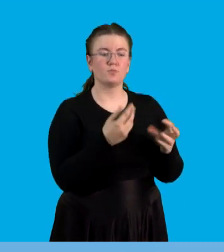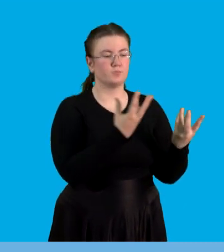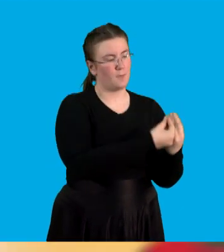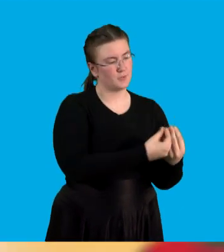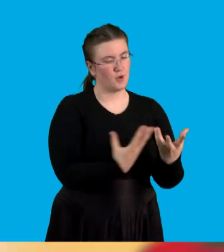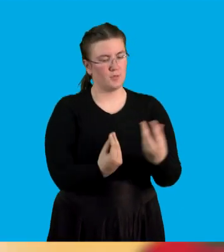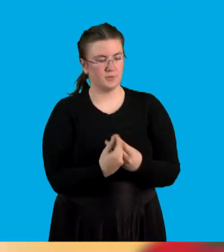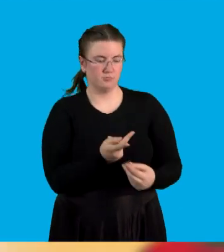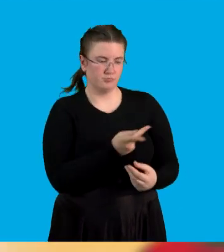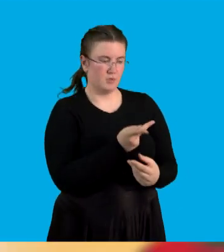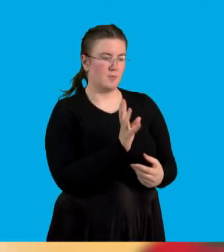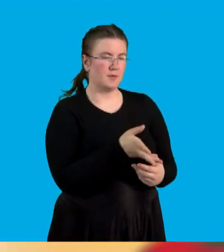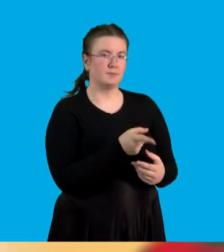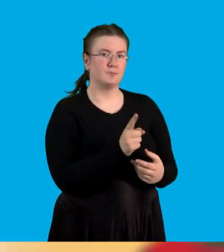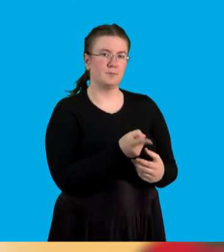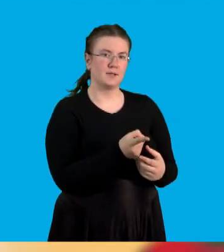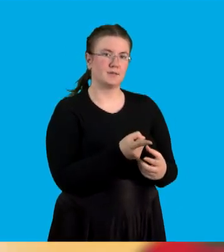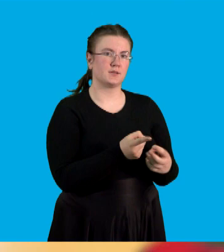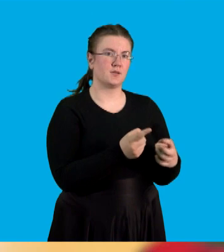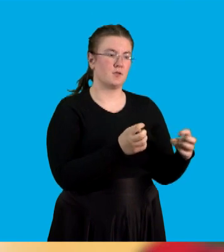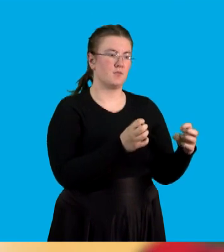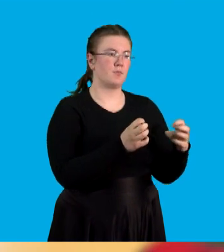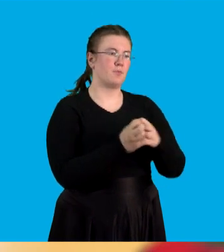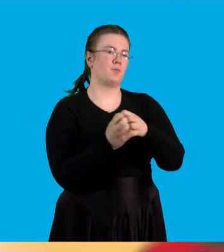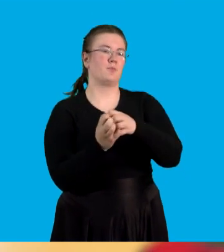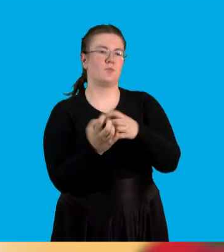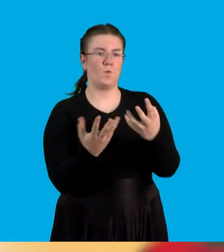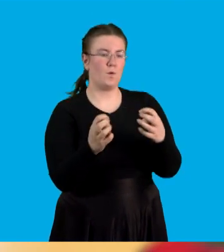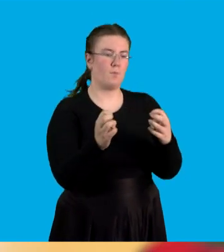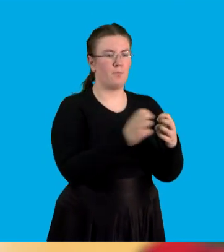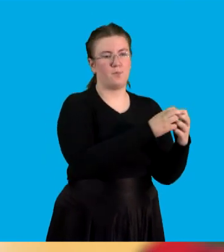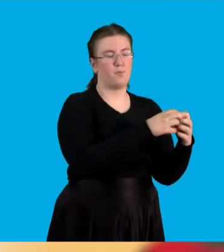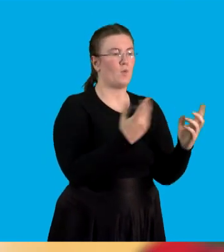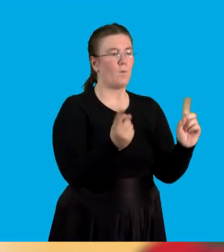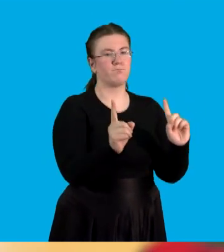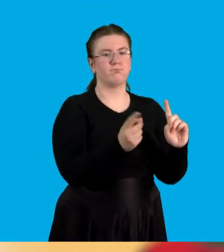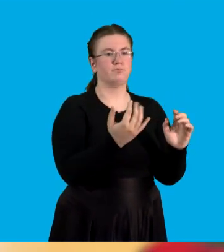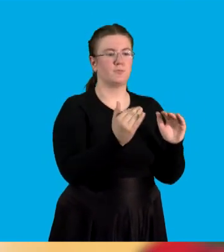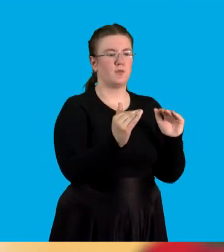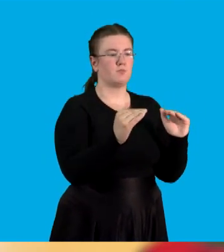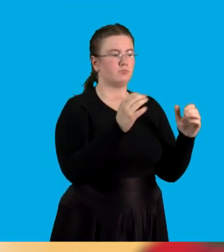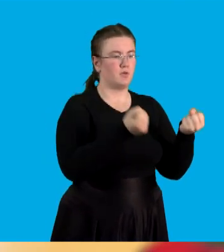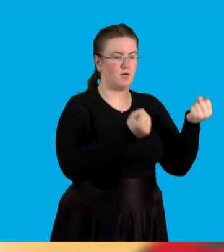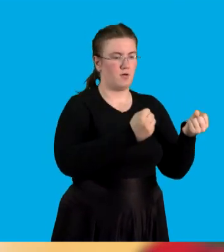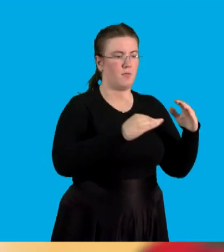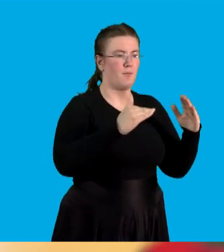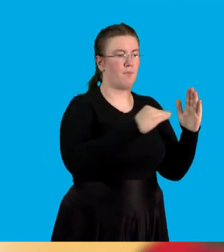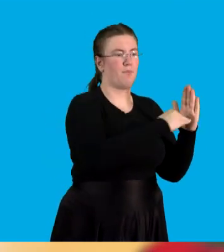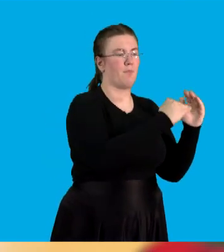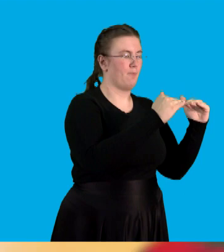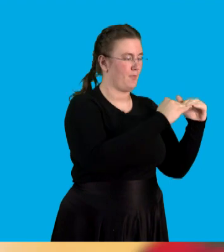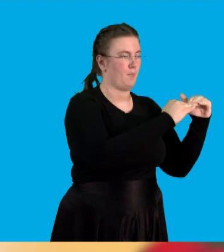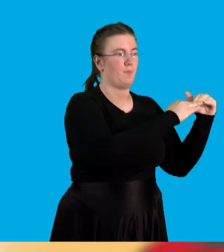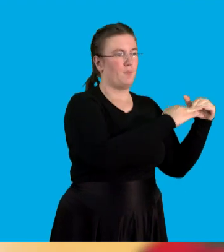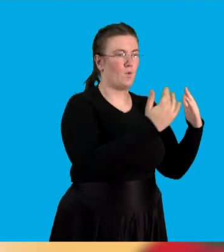two objects must exert a force onto each other, but they must be in contact with each other, hence the name contact